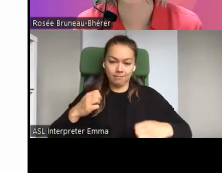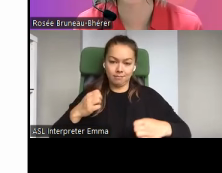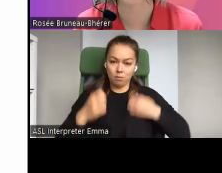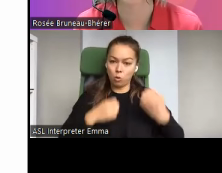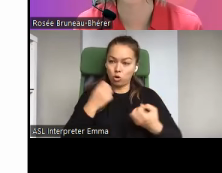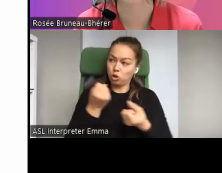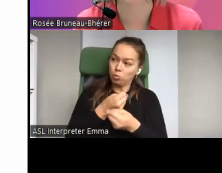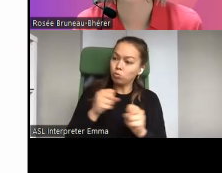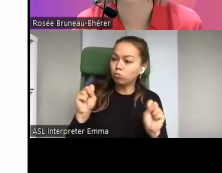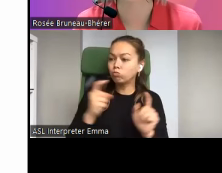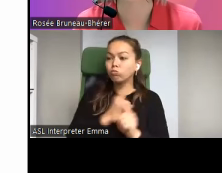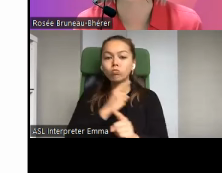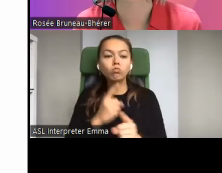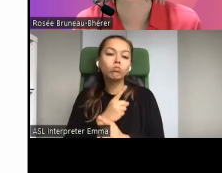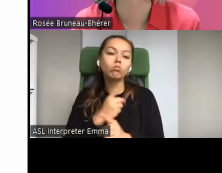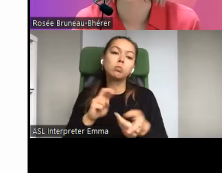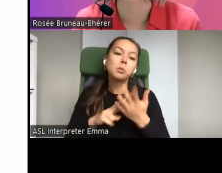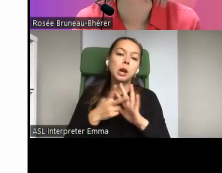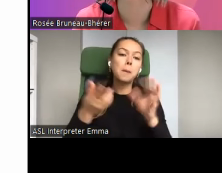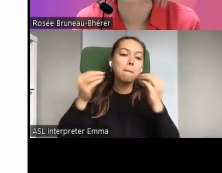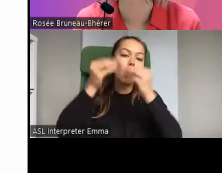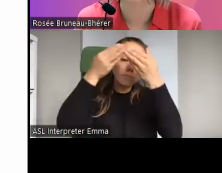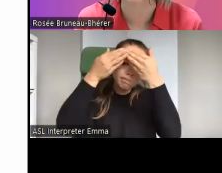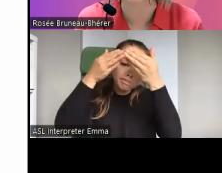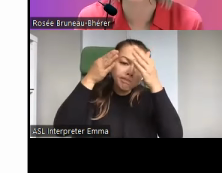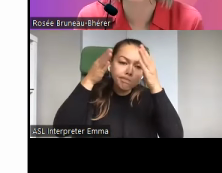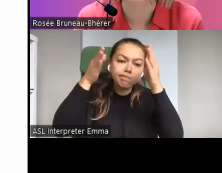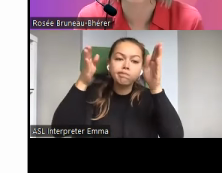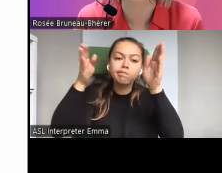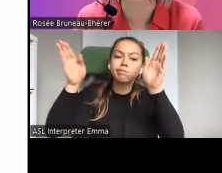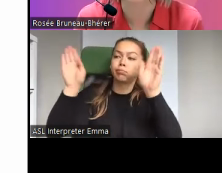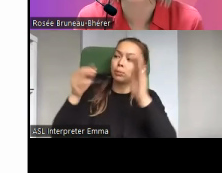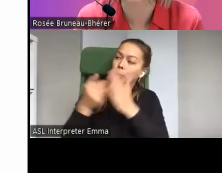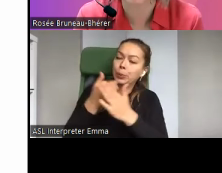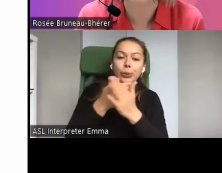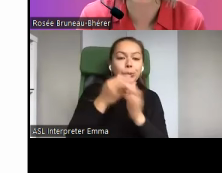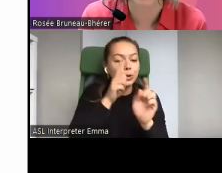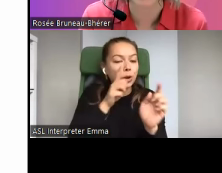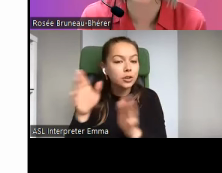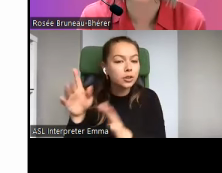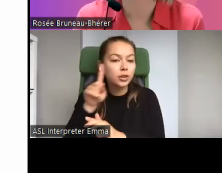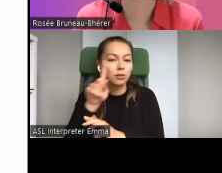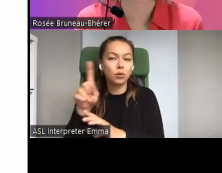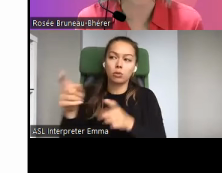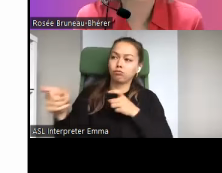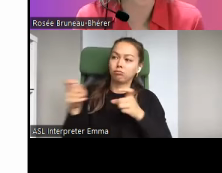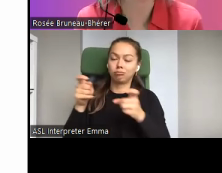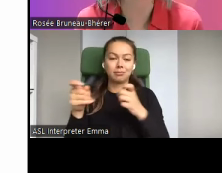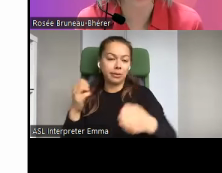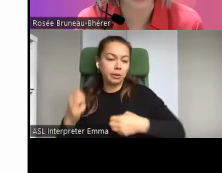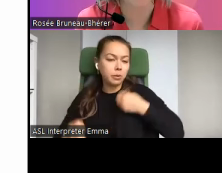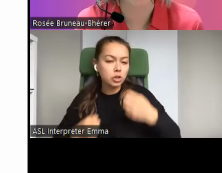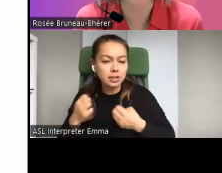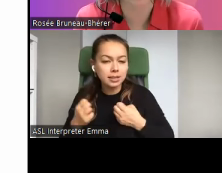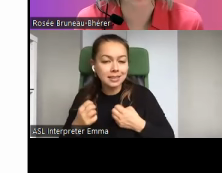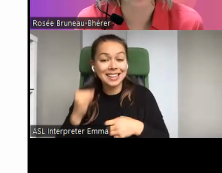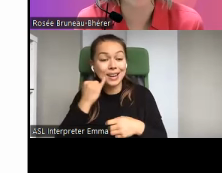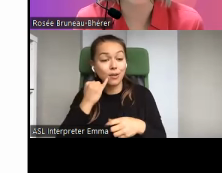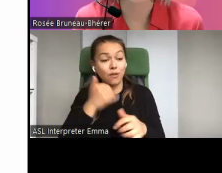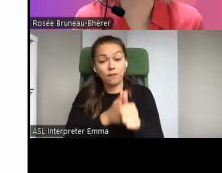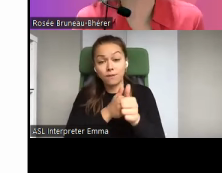new strategies to regulate his emotions. If we stick to his objectives, which might be to have fewer